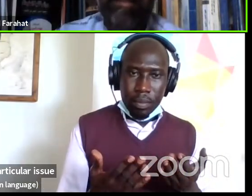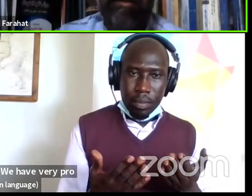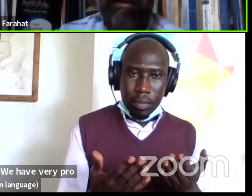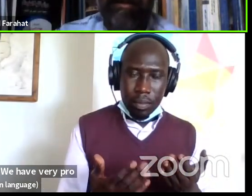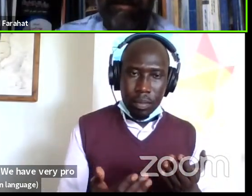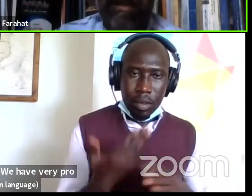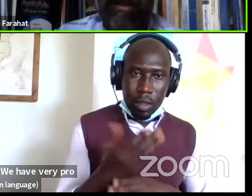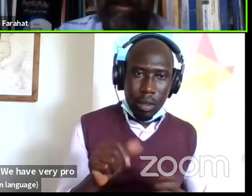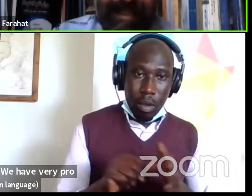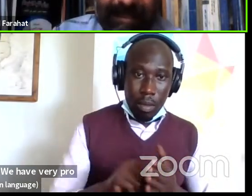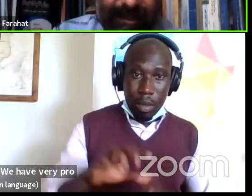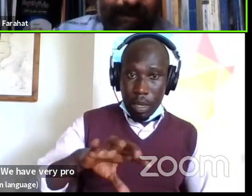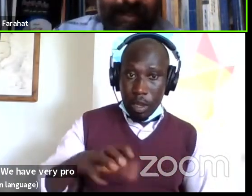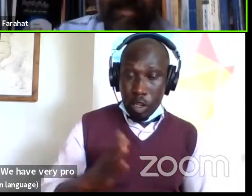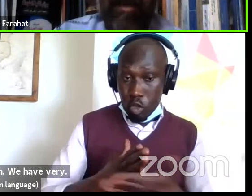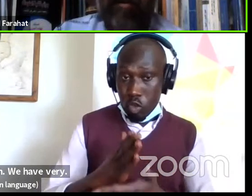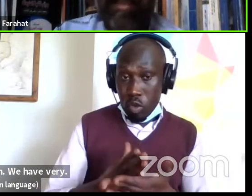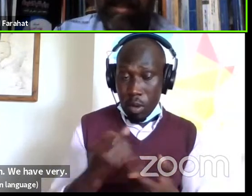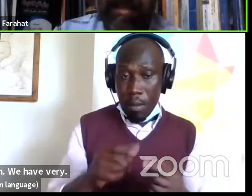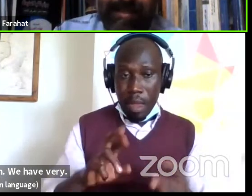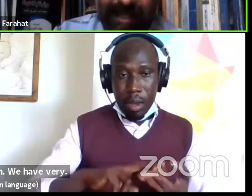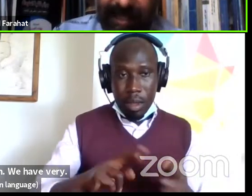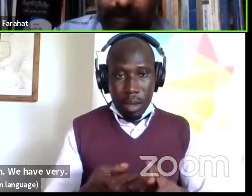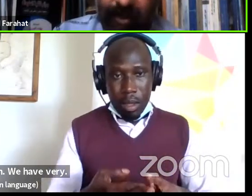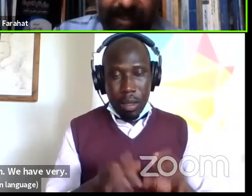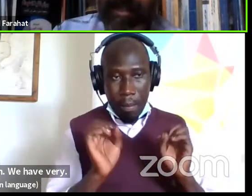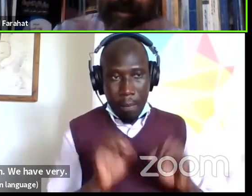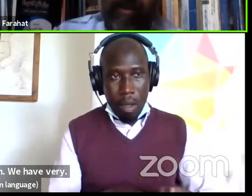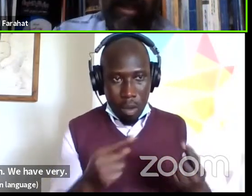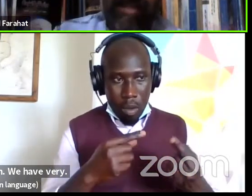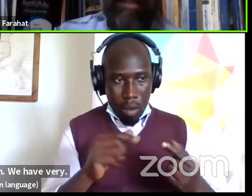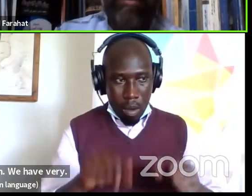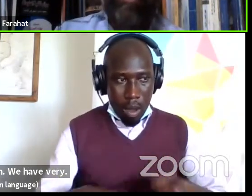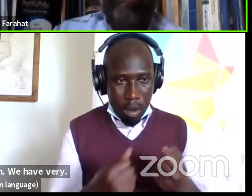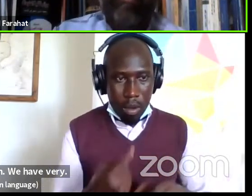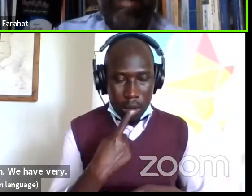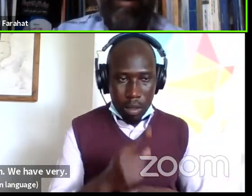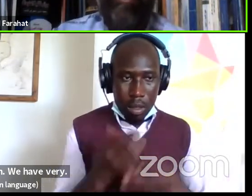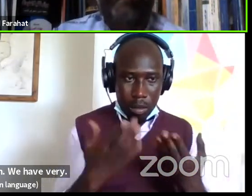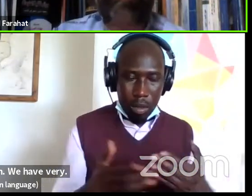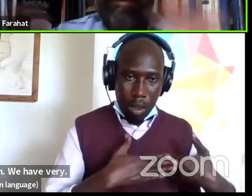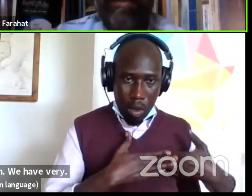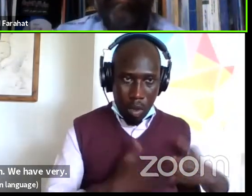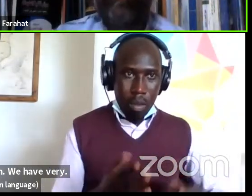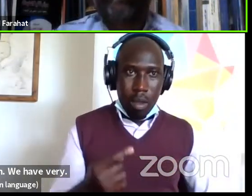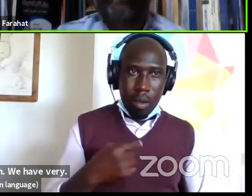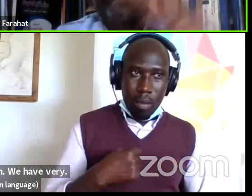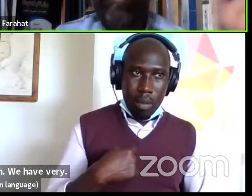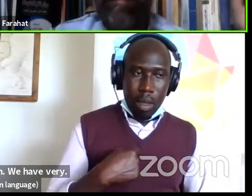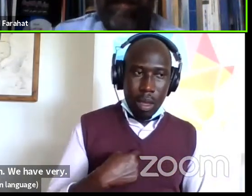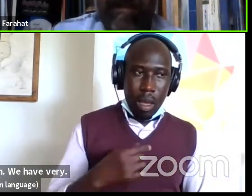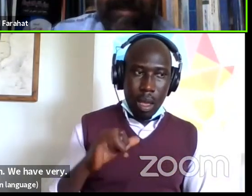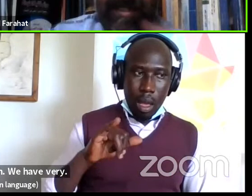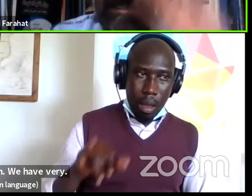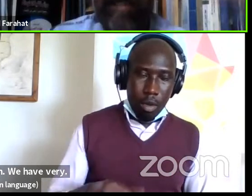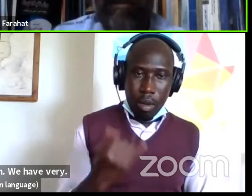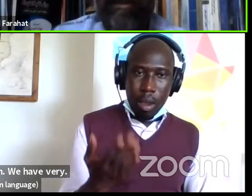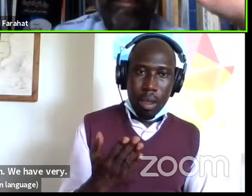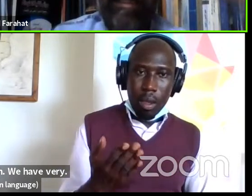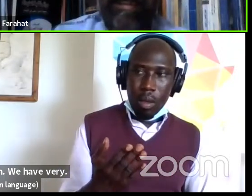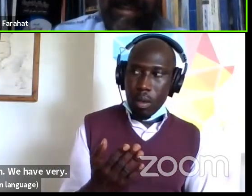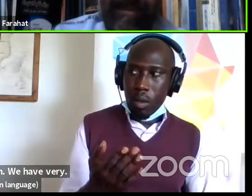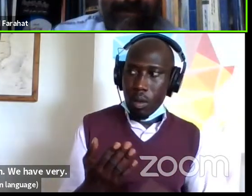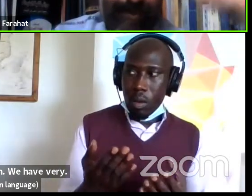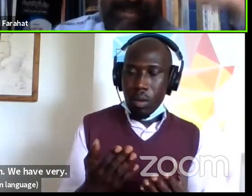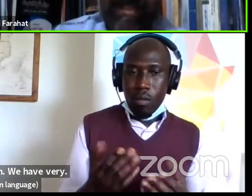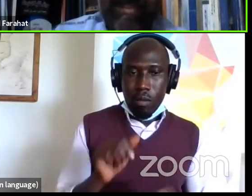problem in the region, not related to not. We cannot say that because, to be honest, we are trying 13,